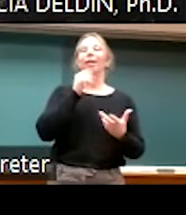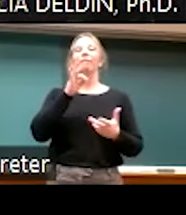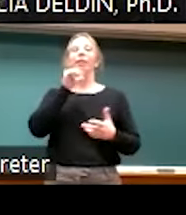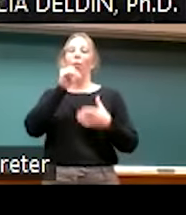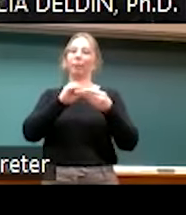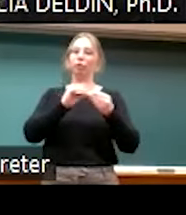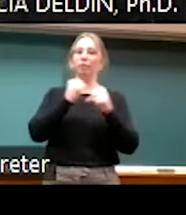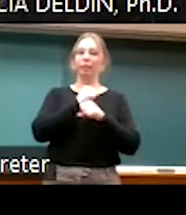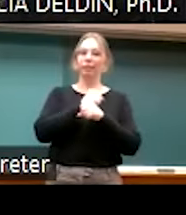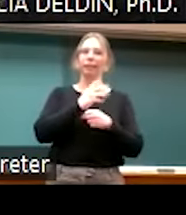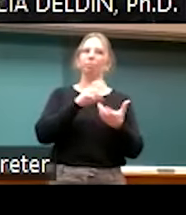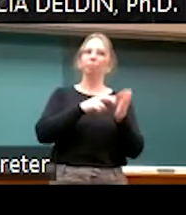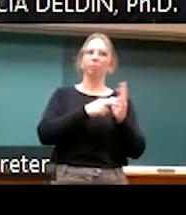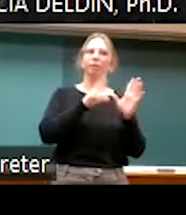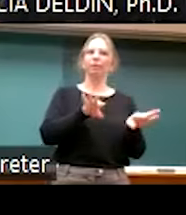statistically true.